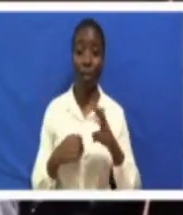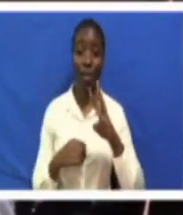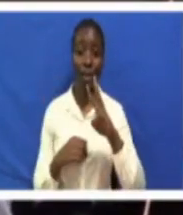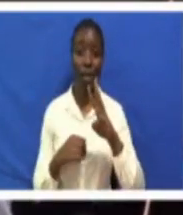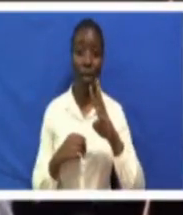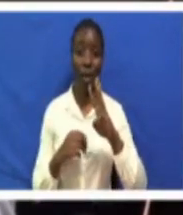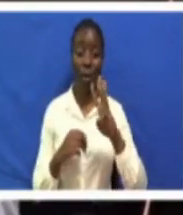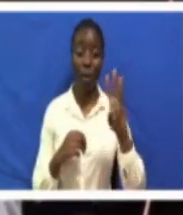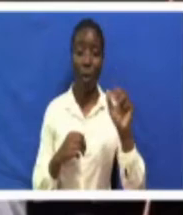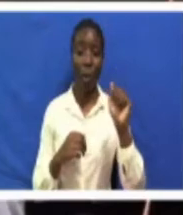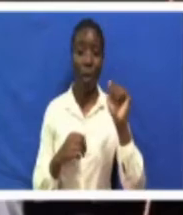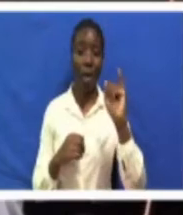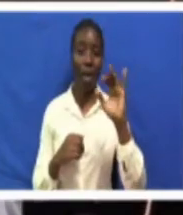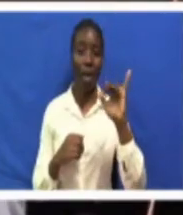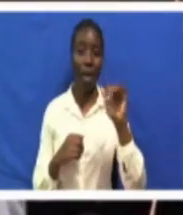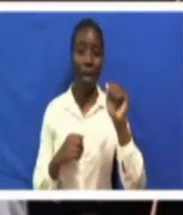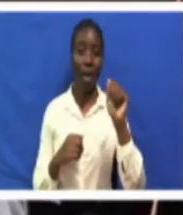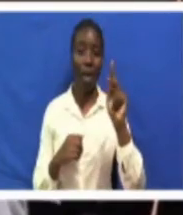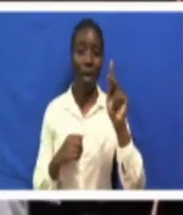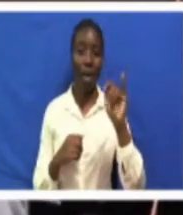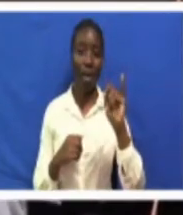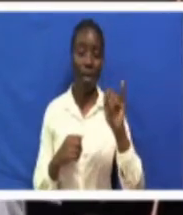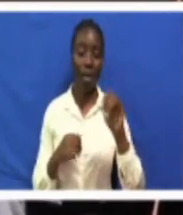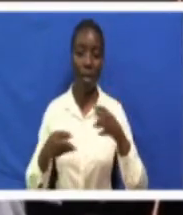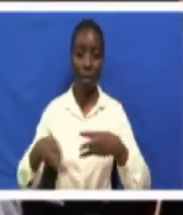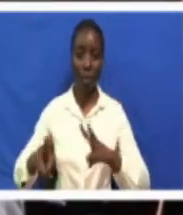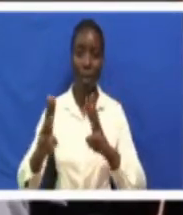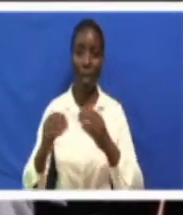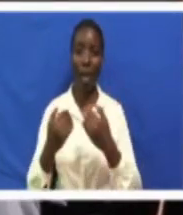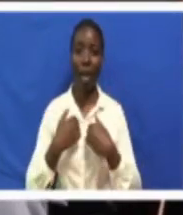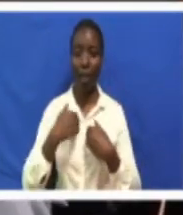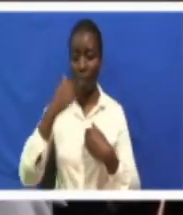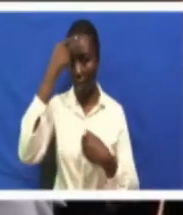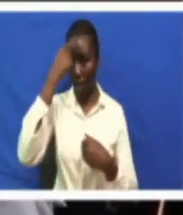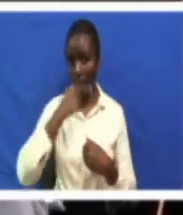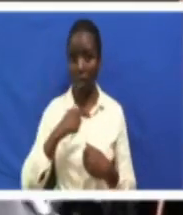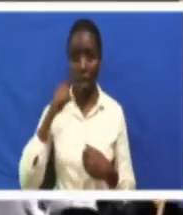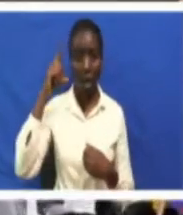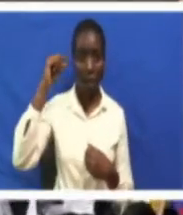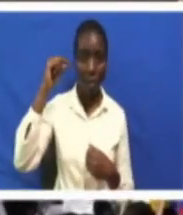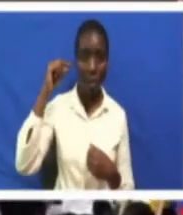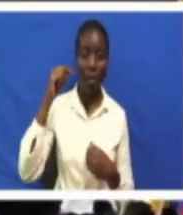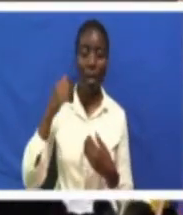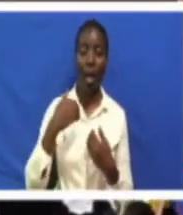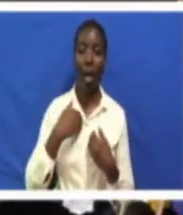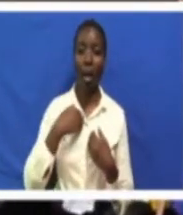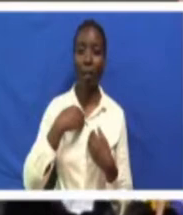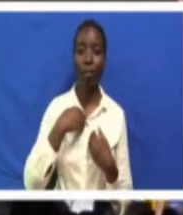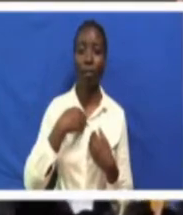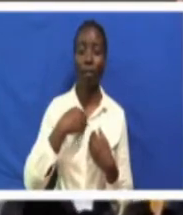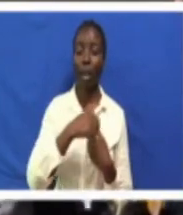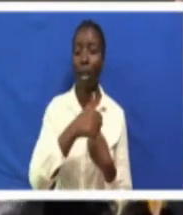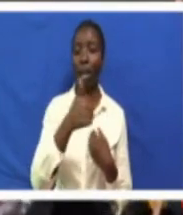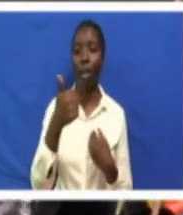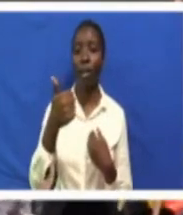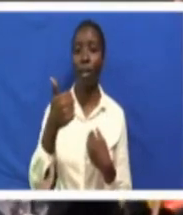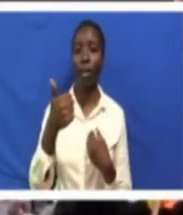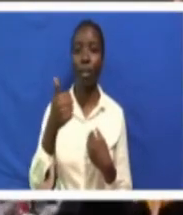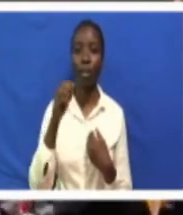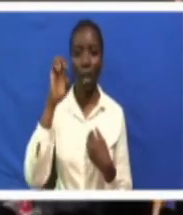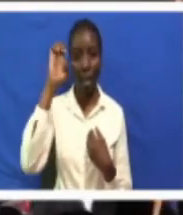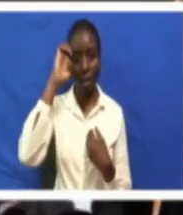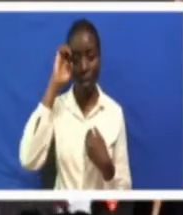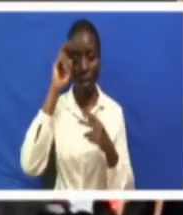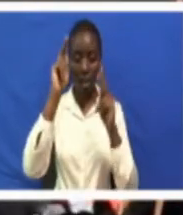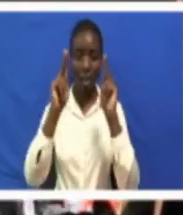Academy Plaza in Nairobi we also in thika we're in Mombasa we're branch in meru nakuru andoret